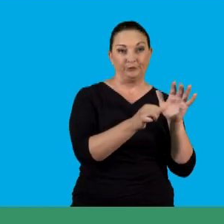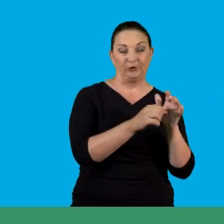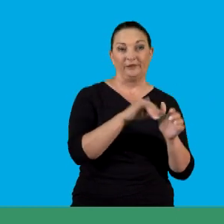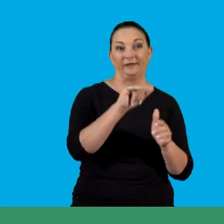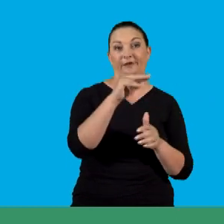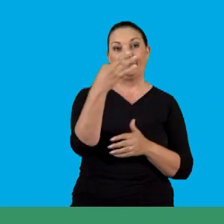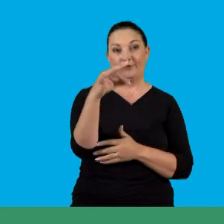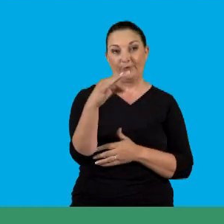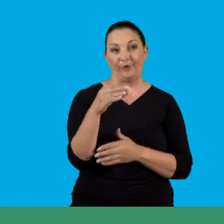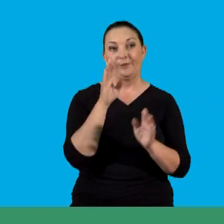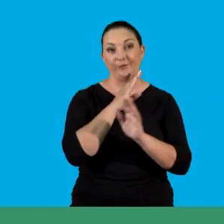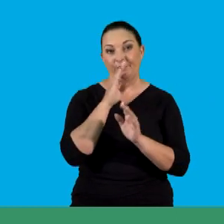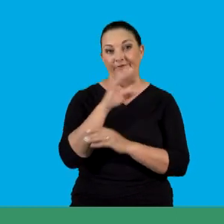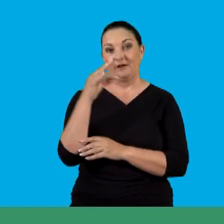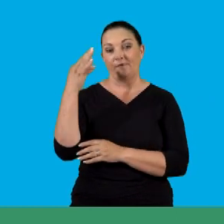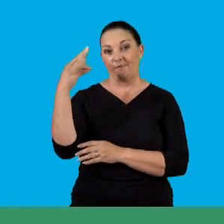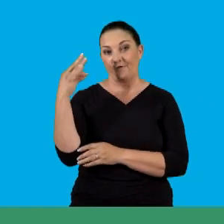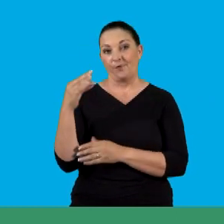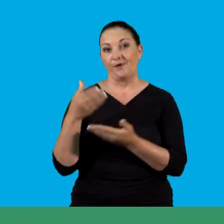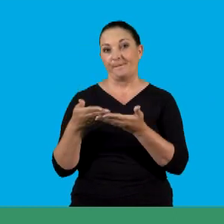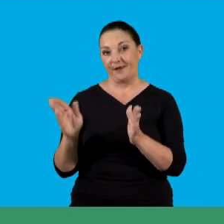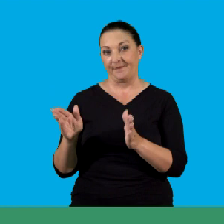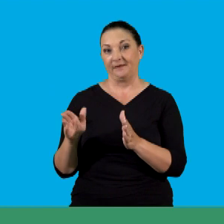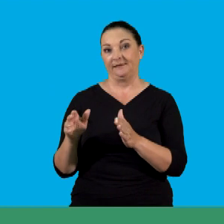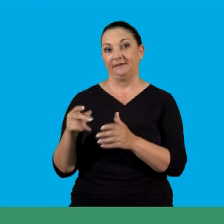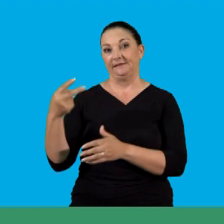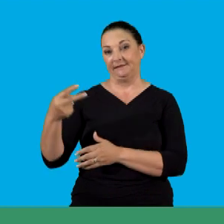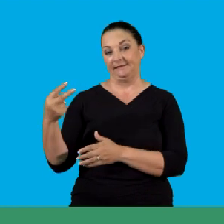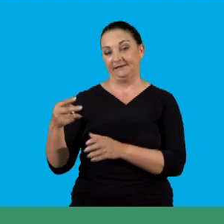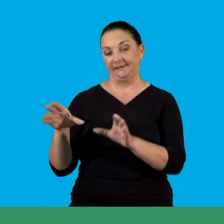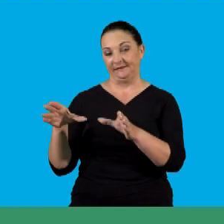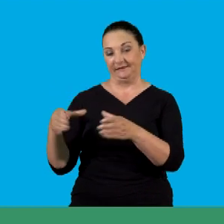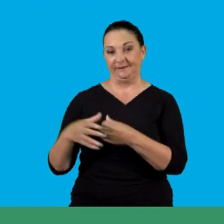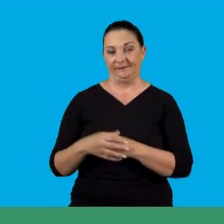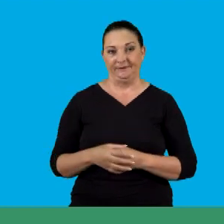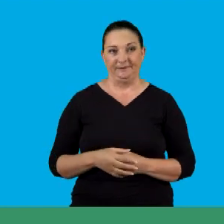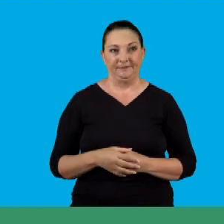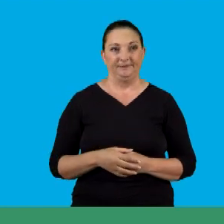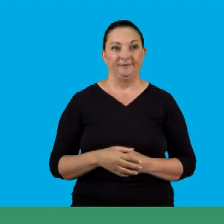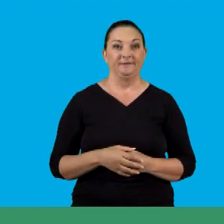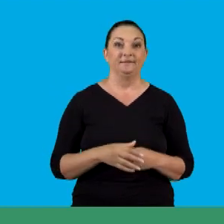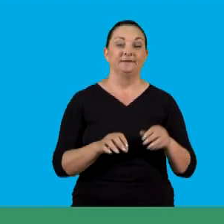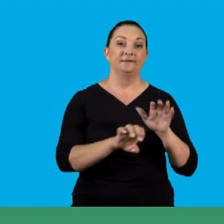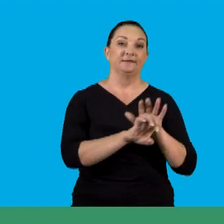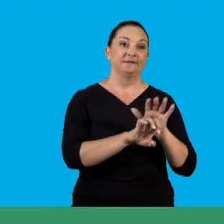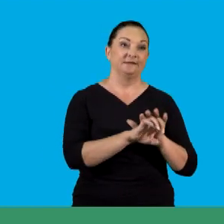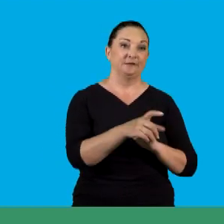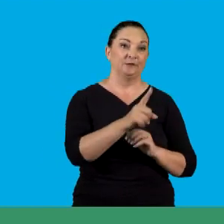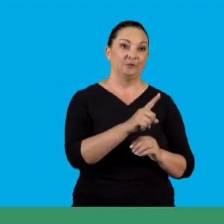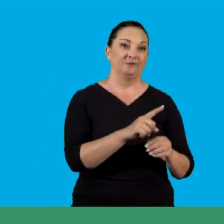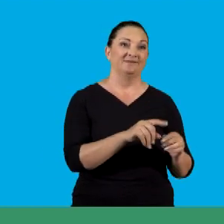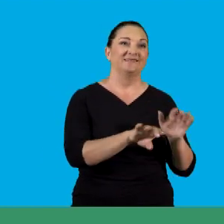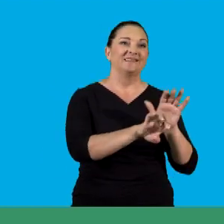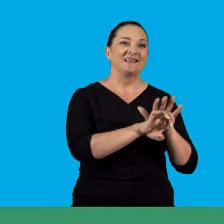informal, private, formal, public, as well as secondary. So the first question says, examples